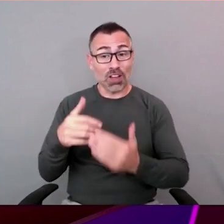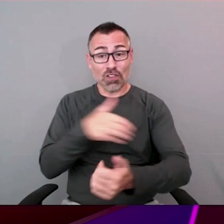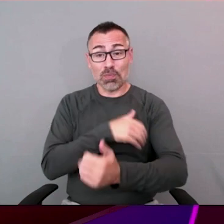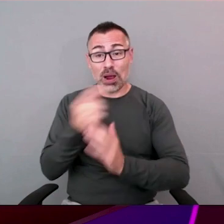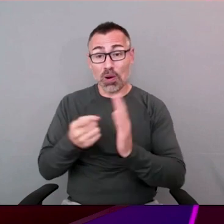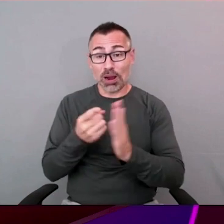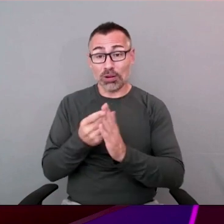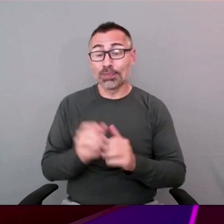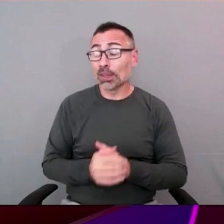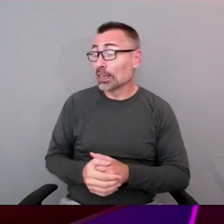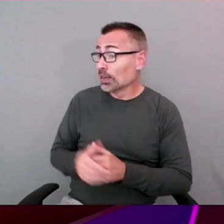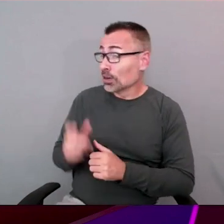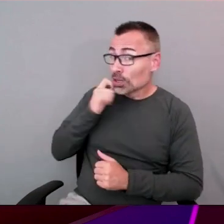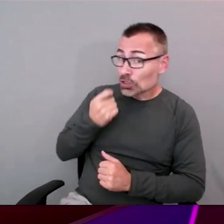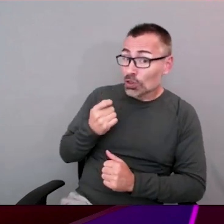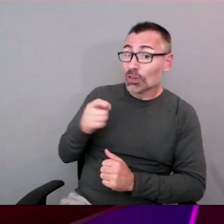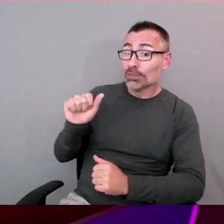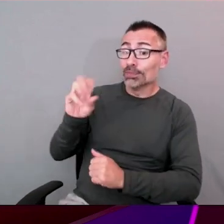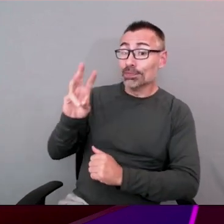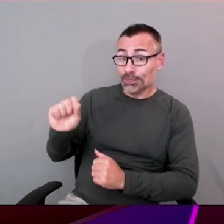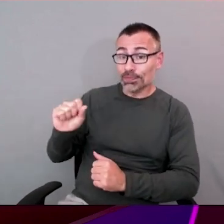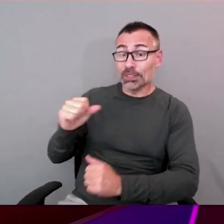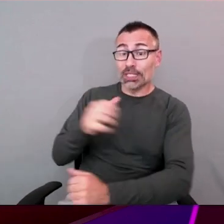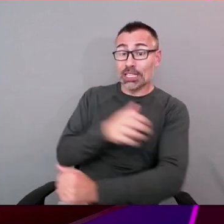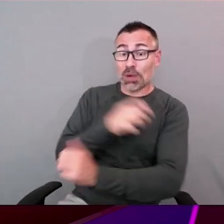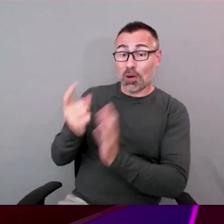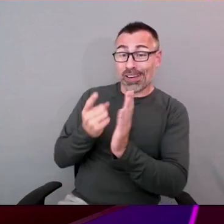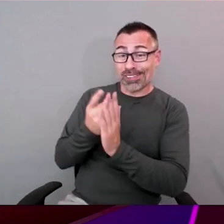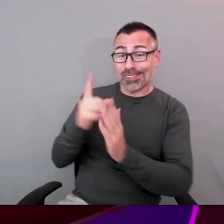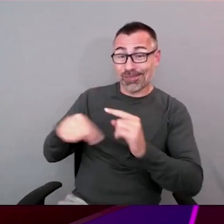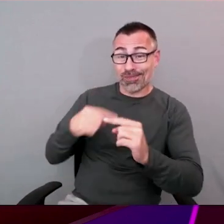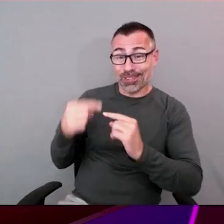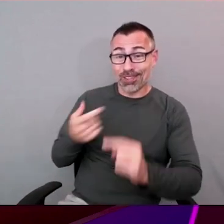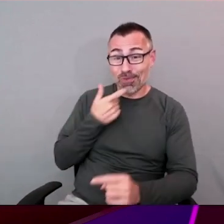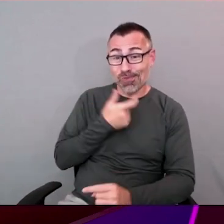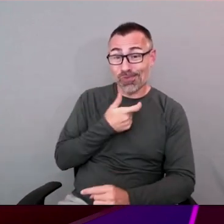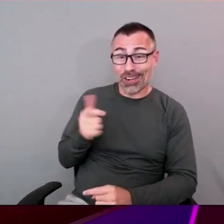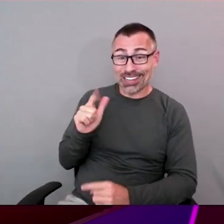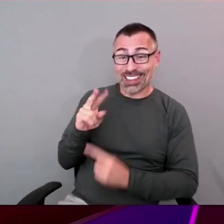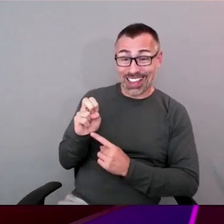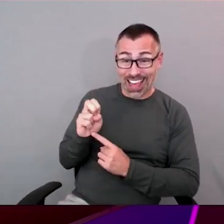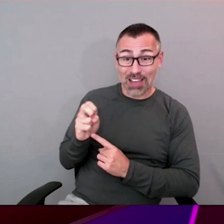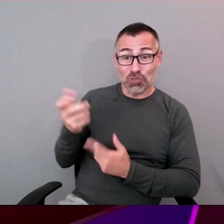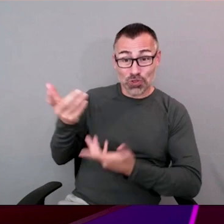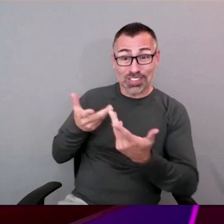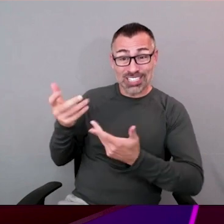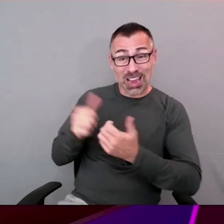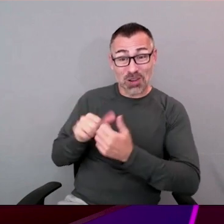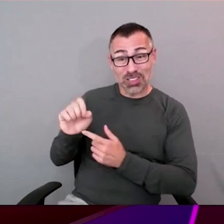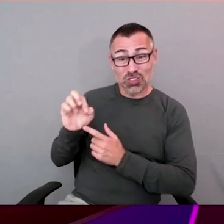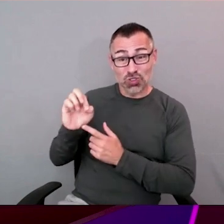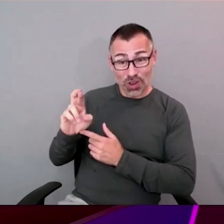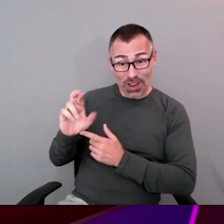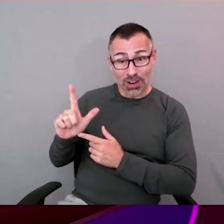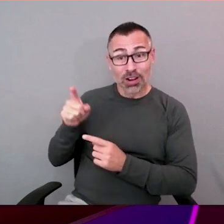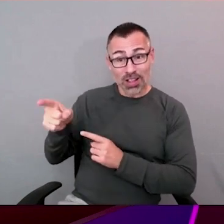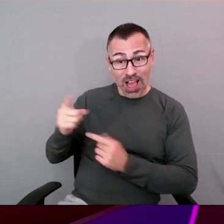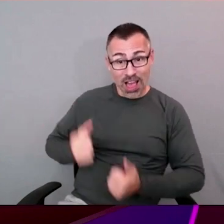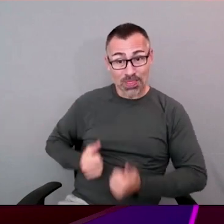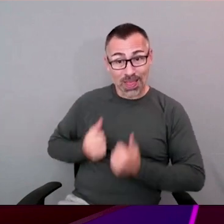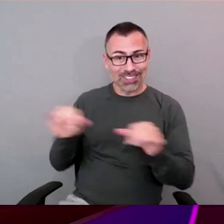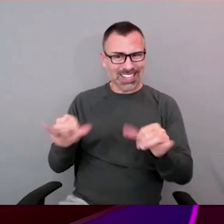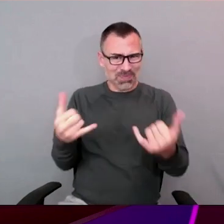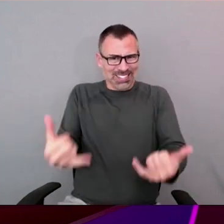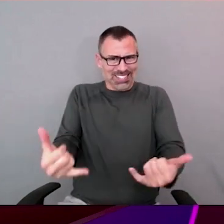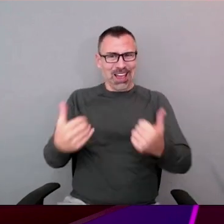Hour is when you tune in live, you can chat with Trevor live. And we actually do have a chat, so go ahead and put your questions there, and we'll see what we can do to